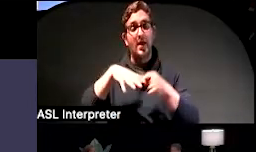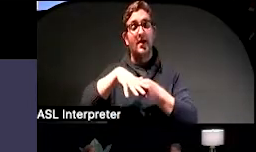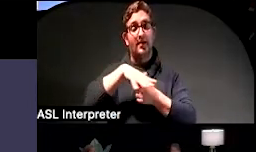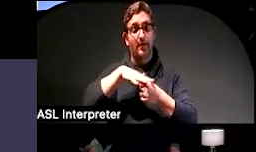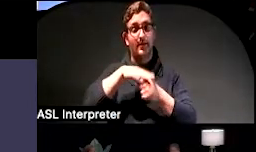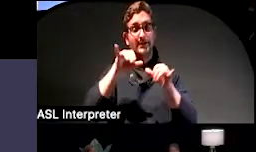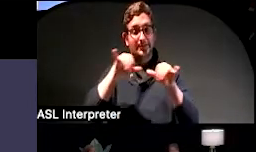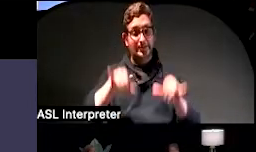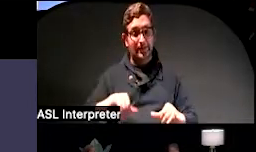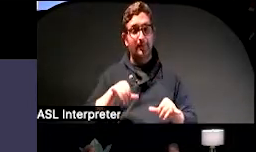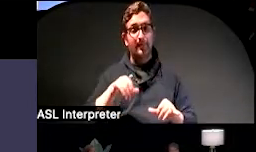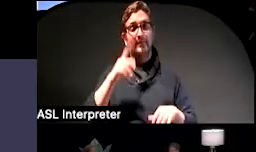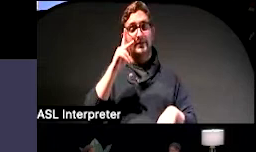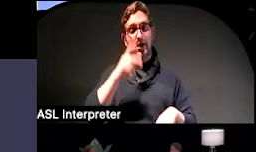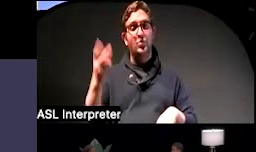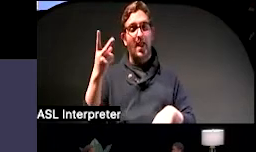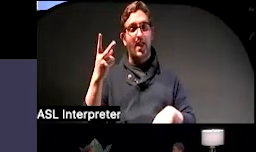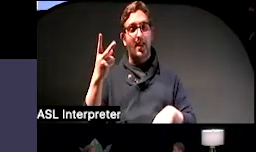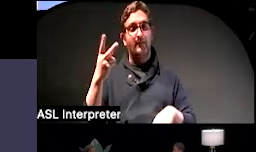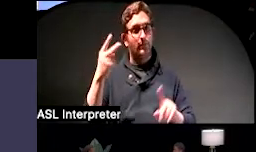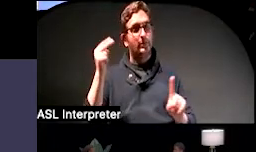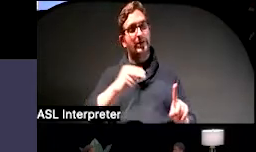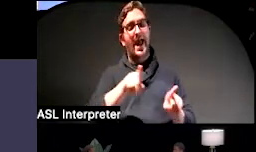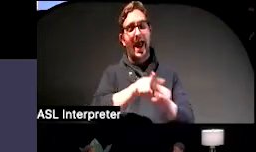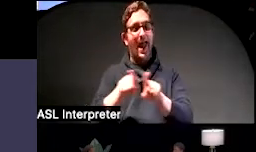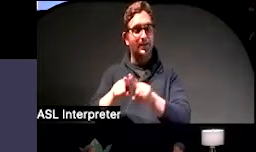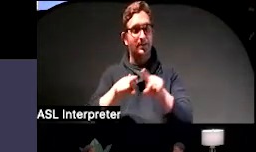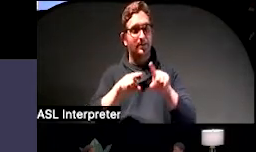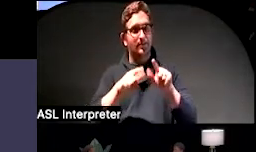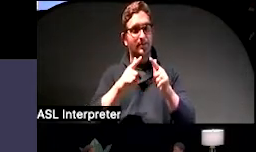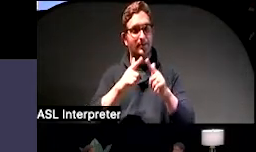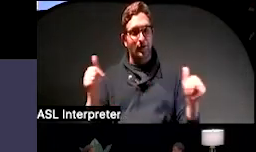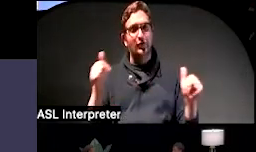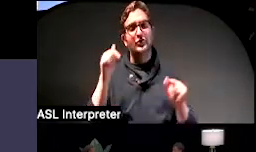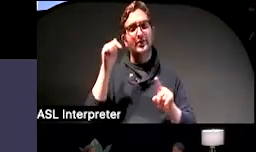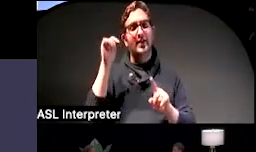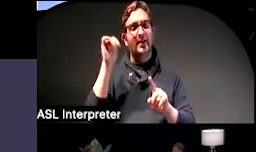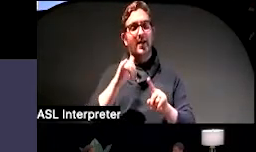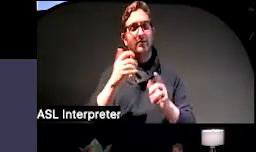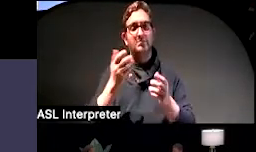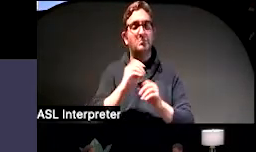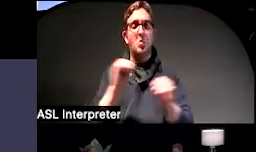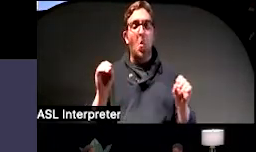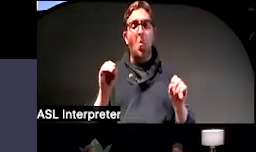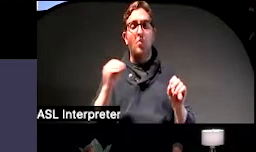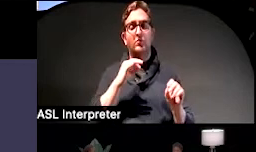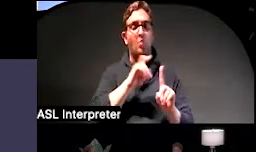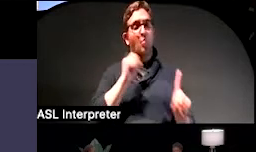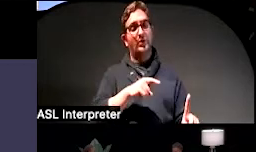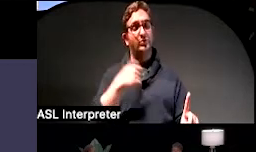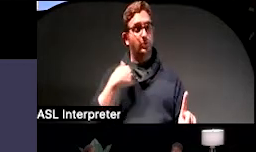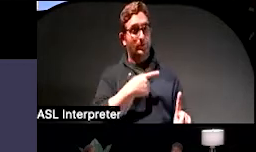system, K-12, as diverse. So there's not a given there, right? There's nothing questioned. We see these students